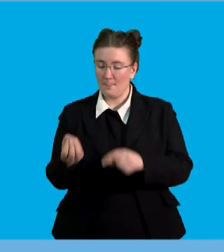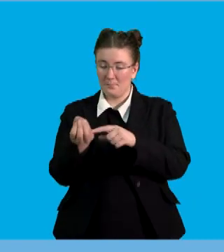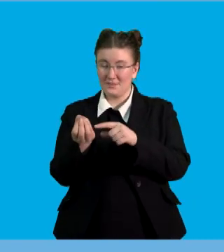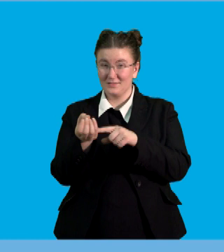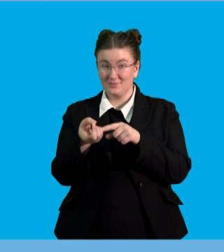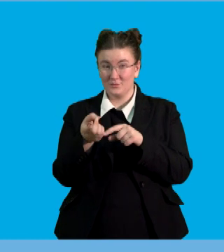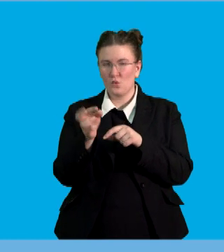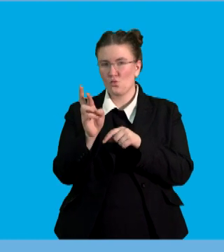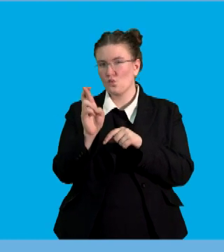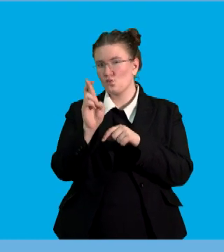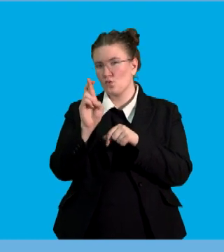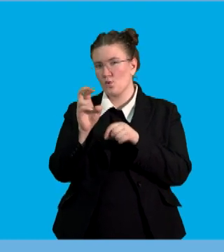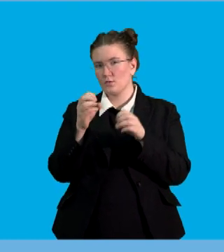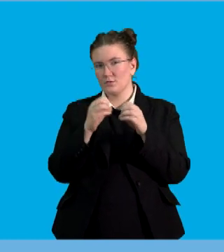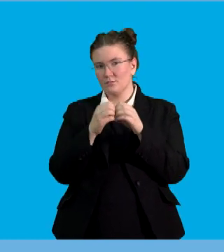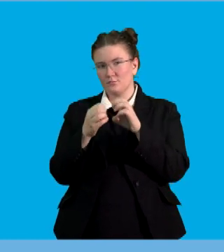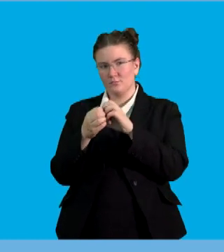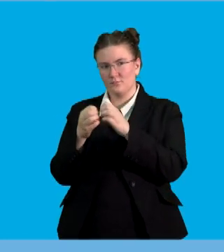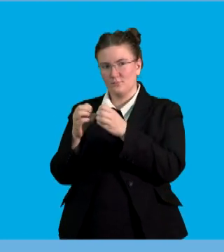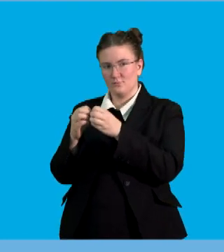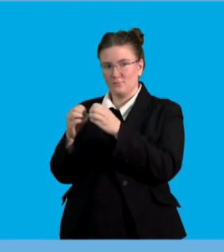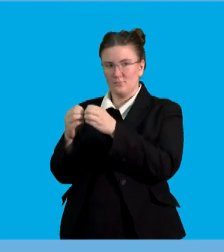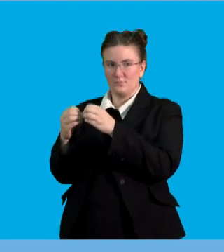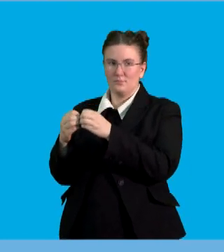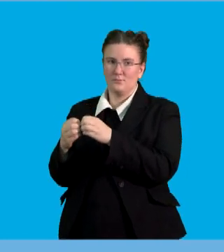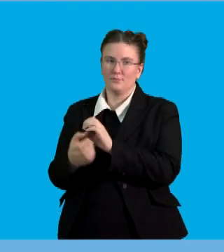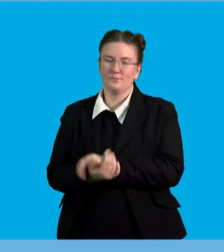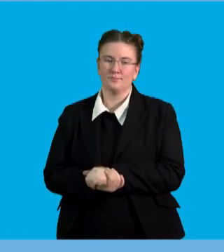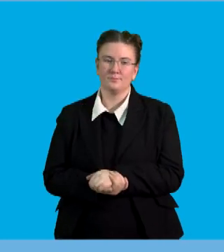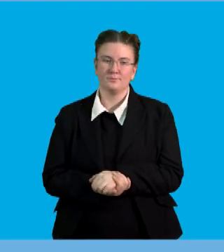are closely packed together.